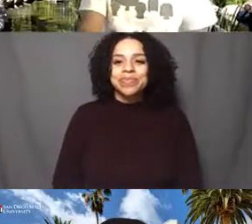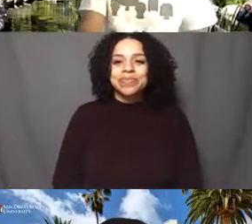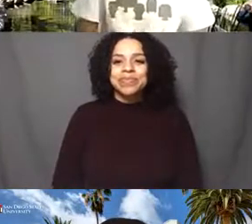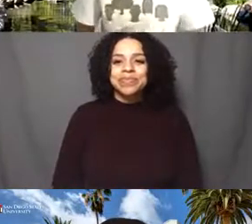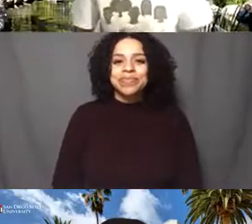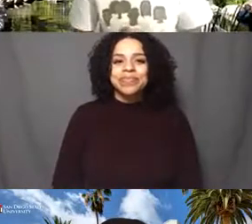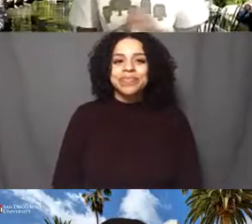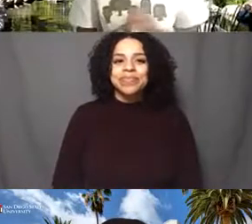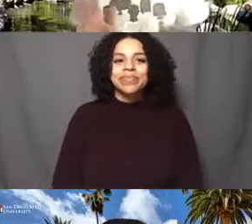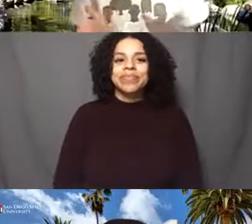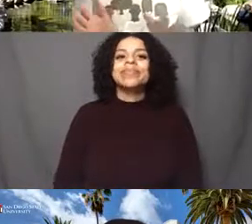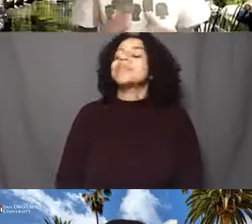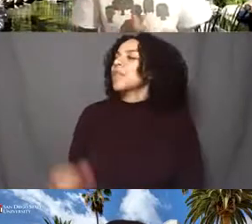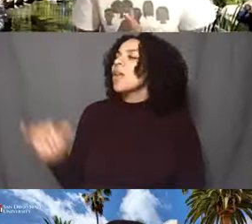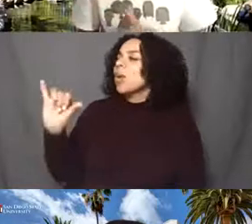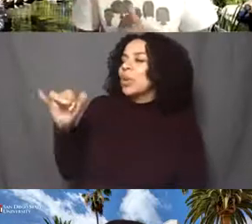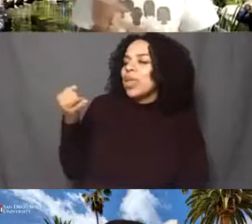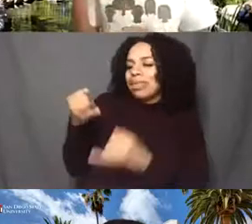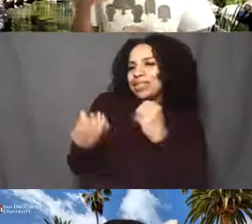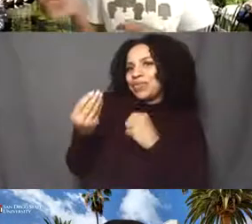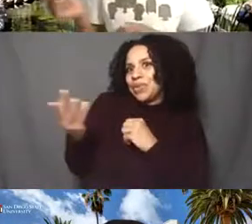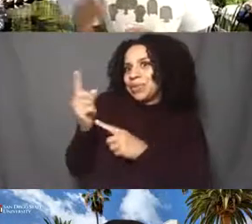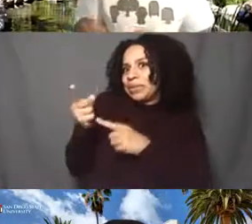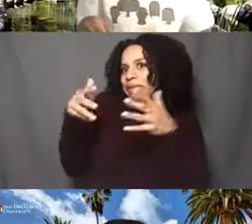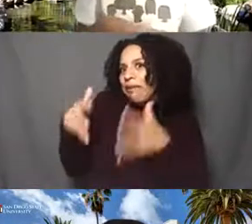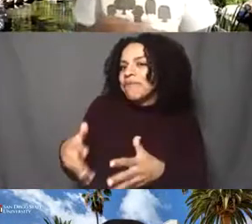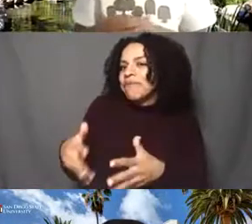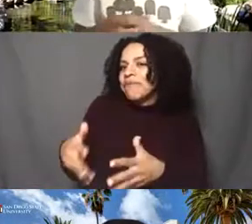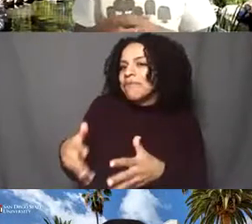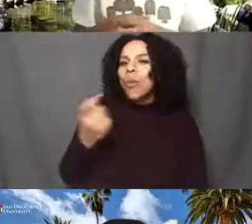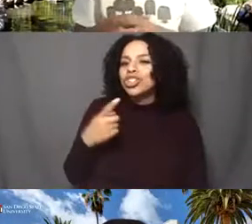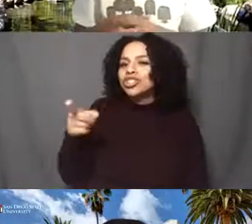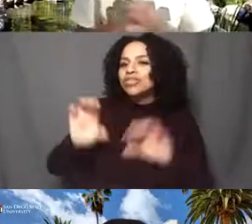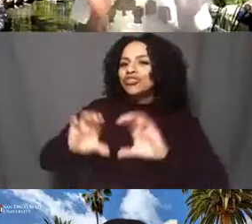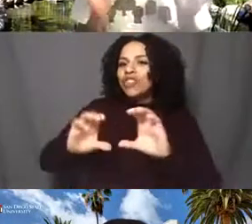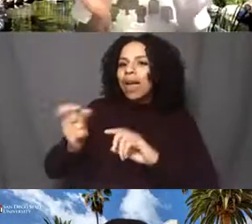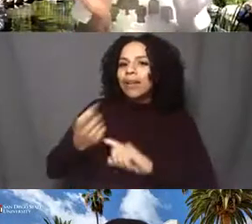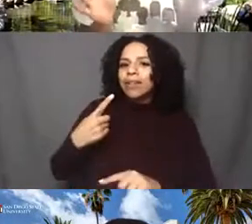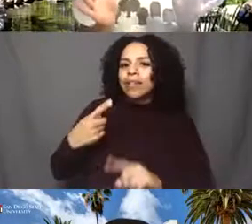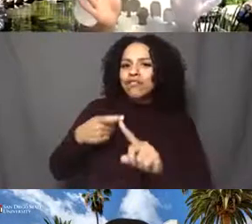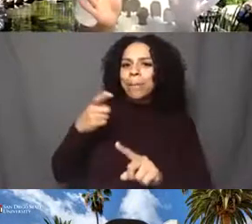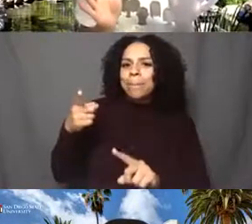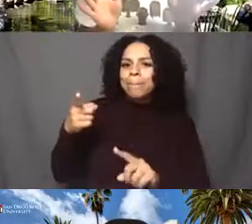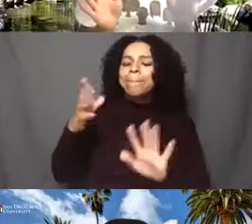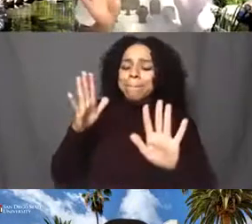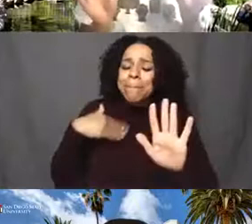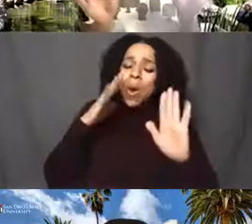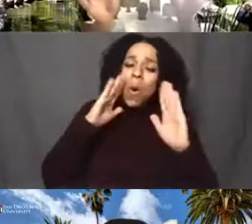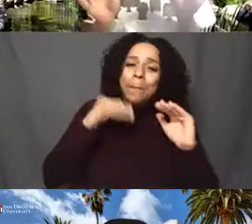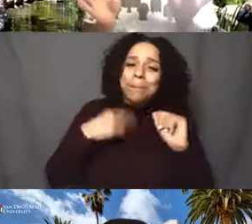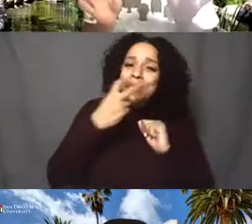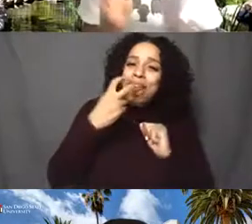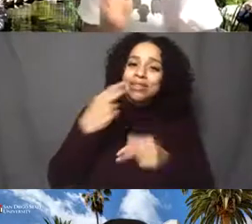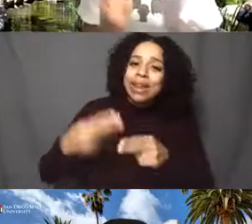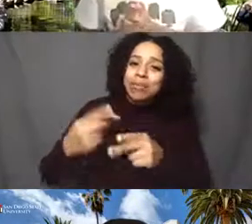We also, in the last couple minutes, we had a question in the chat from Kat. Sorry, I hope I'm pronouncing everyone's names correctly. Please let me